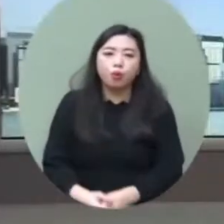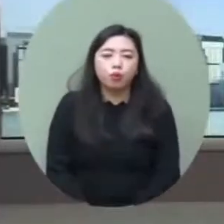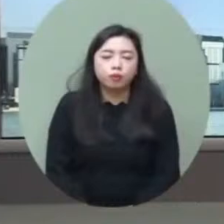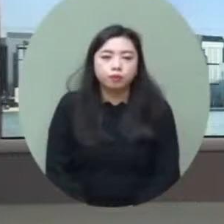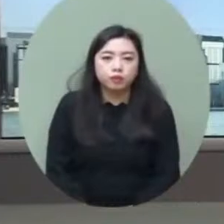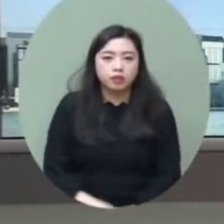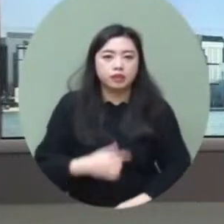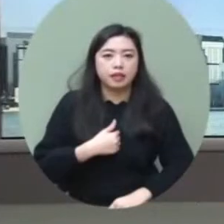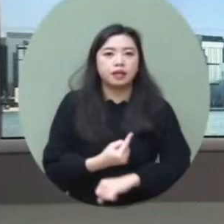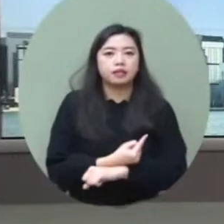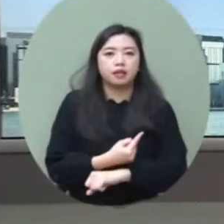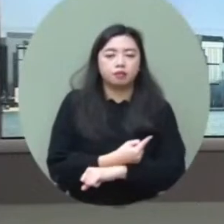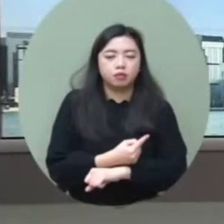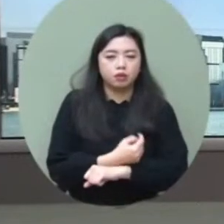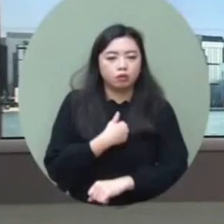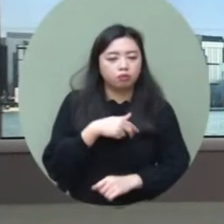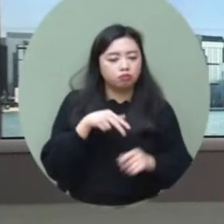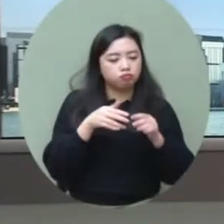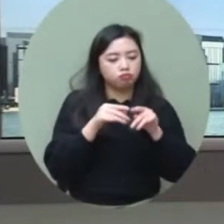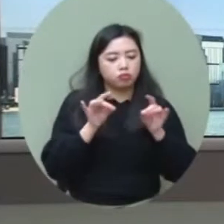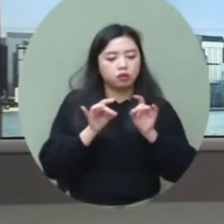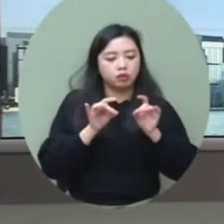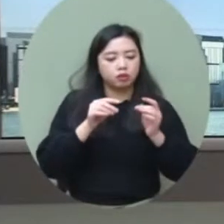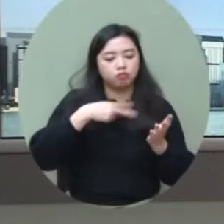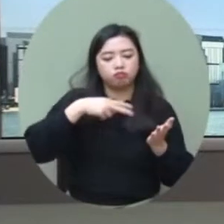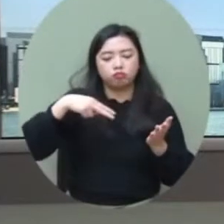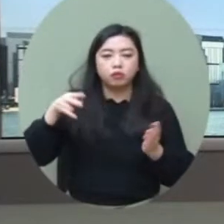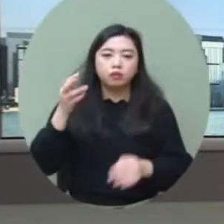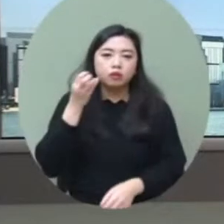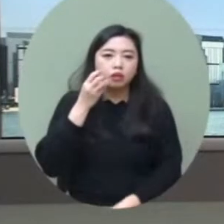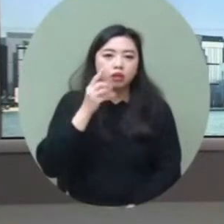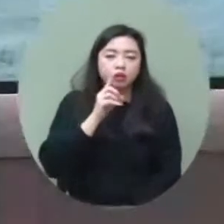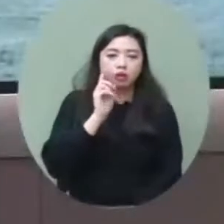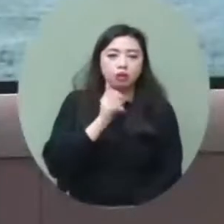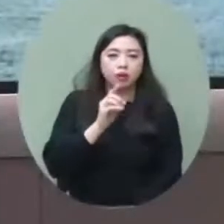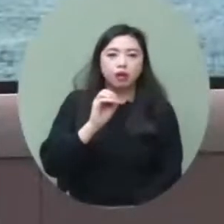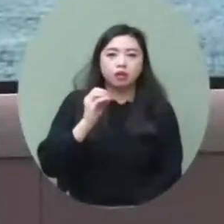For the latest position, I would defer to the HA.